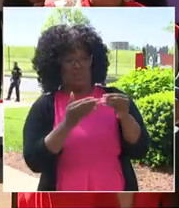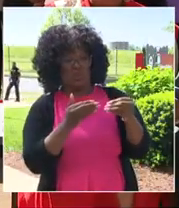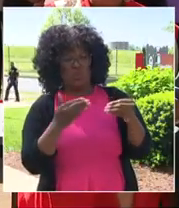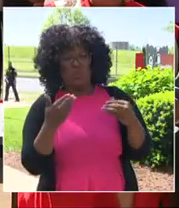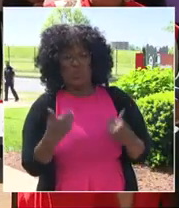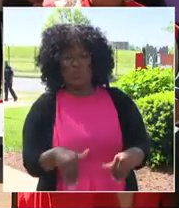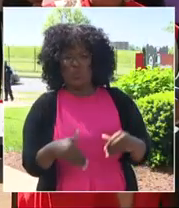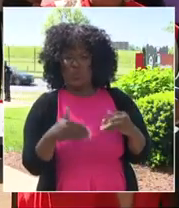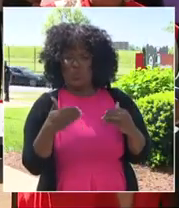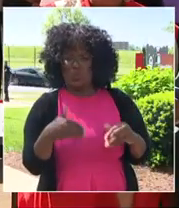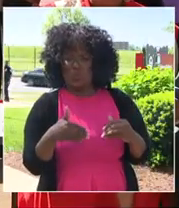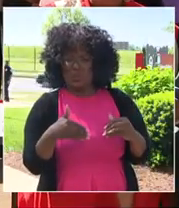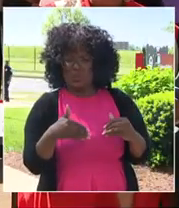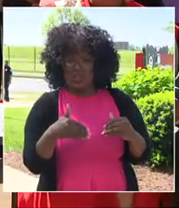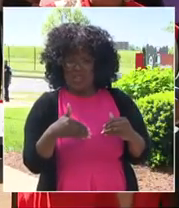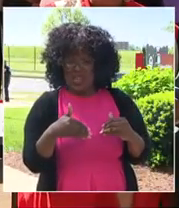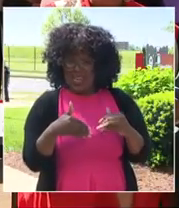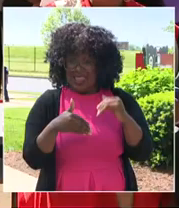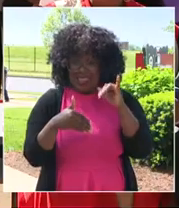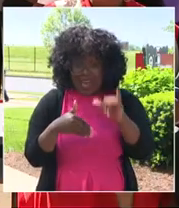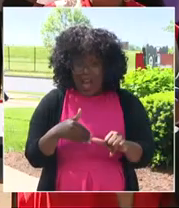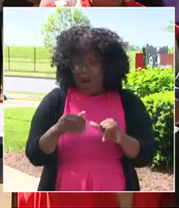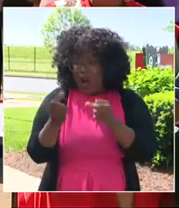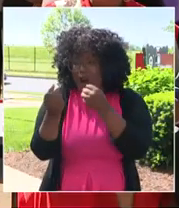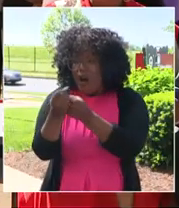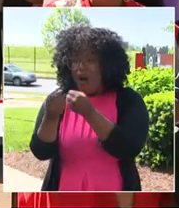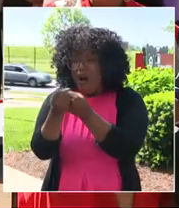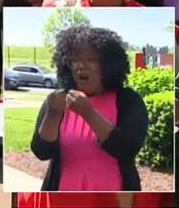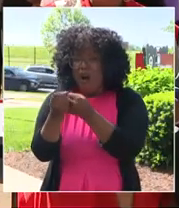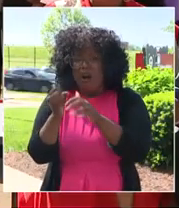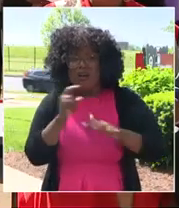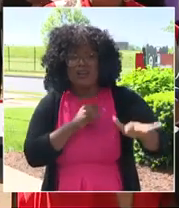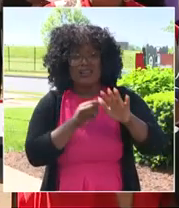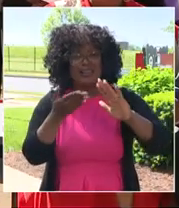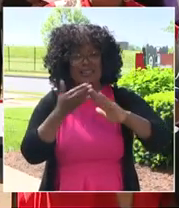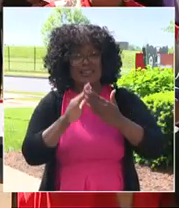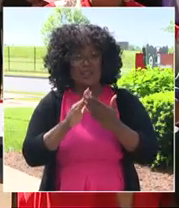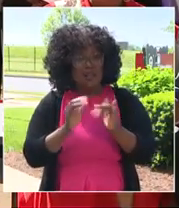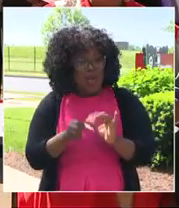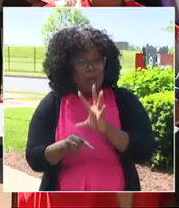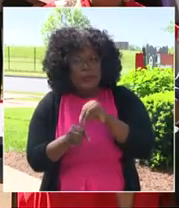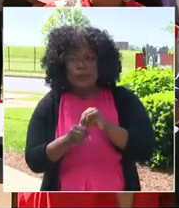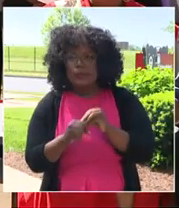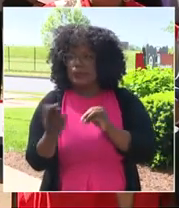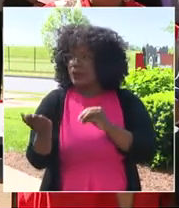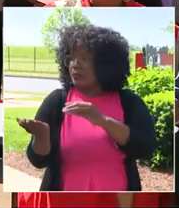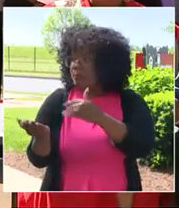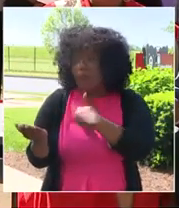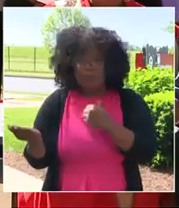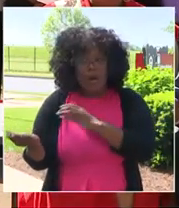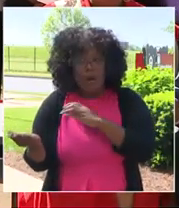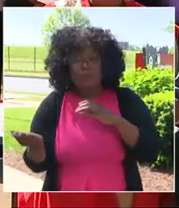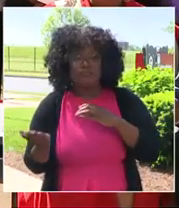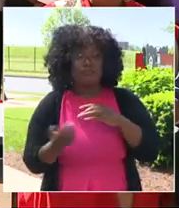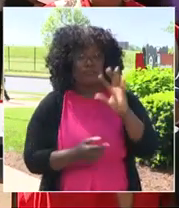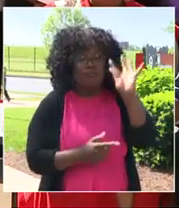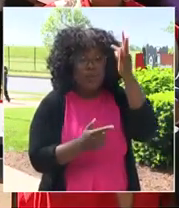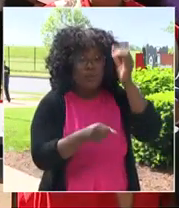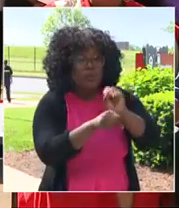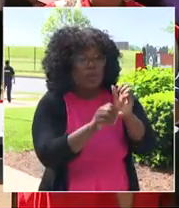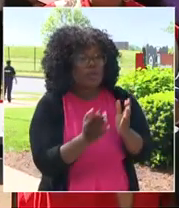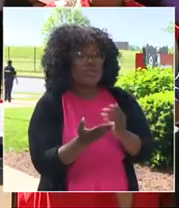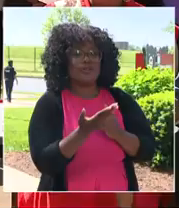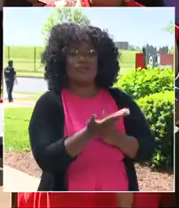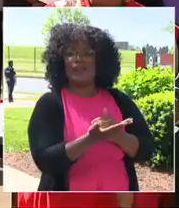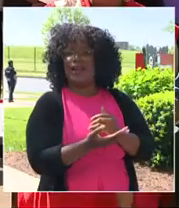care for everyone in our city, including members of Congress, federal employees, including people